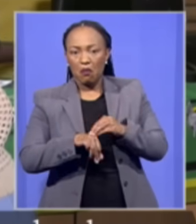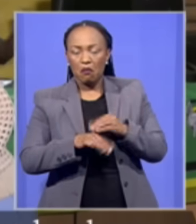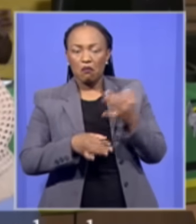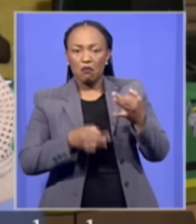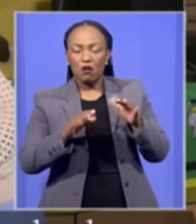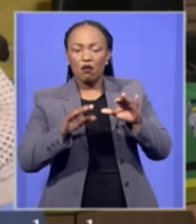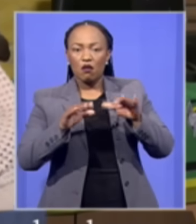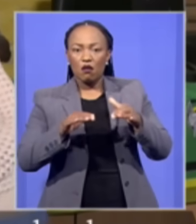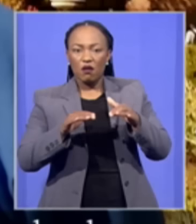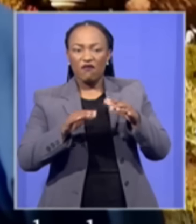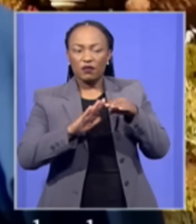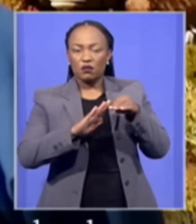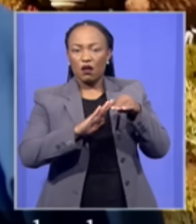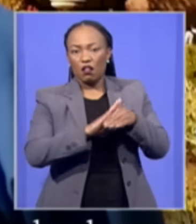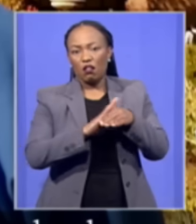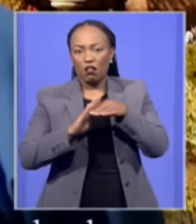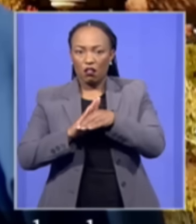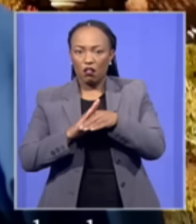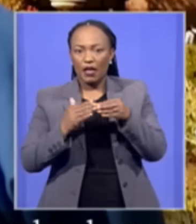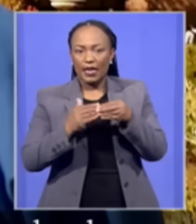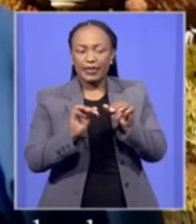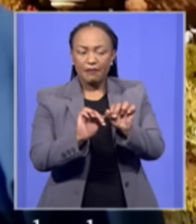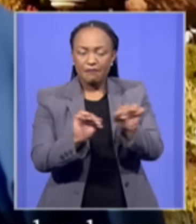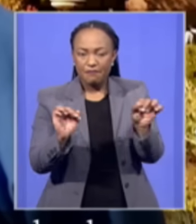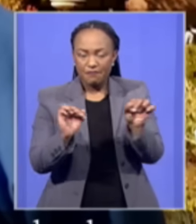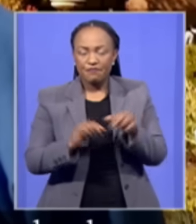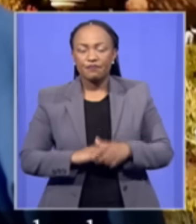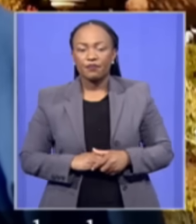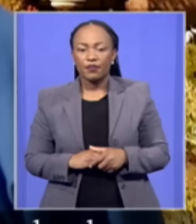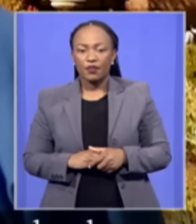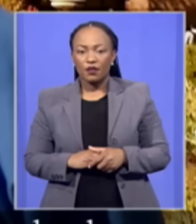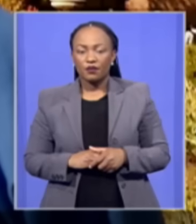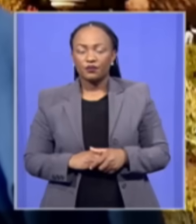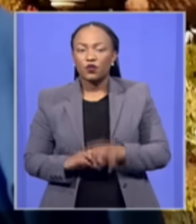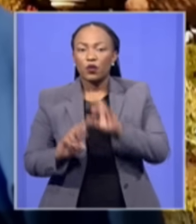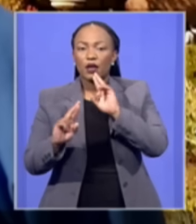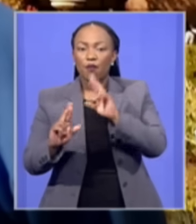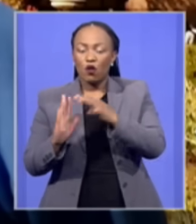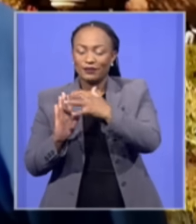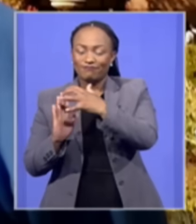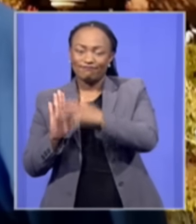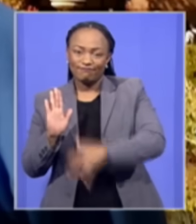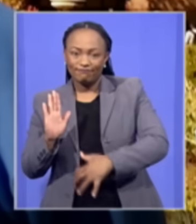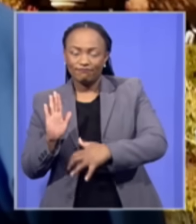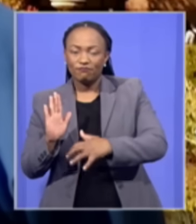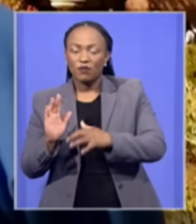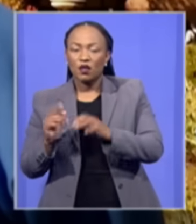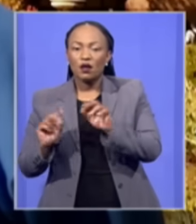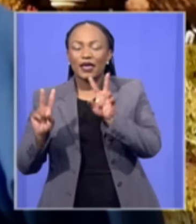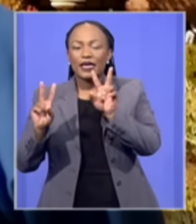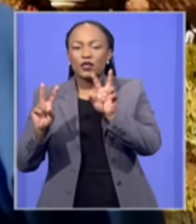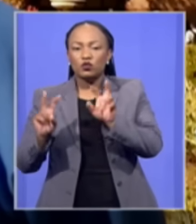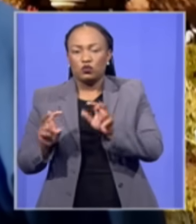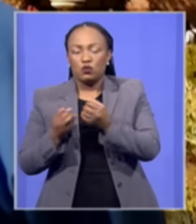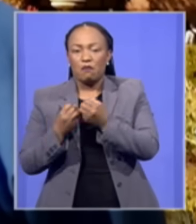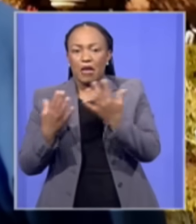phutlhamisitseng tsamaiso ya one. If you look at the leaked report, it talks to many issues of discipline. One, it talks